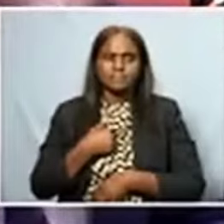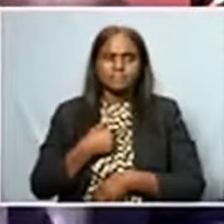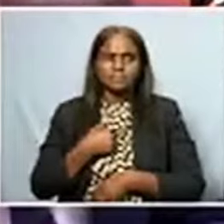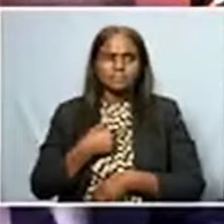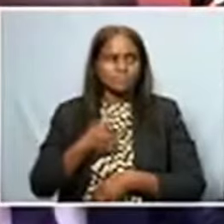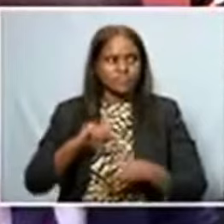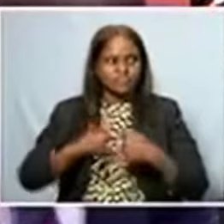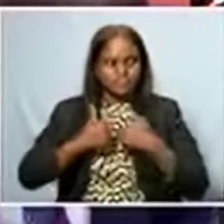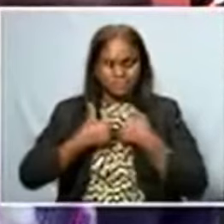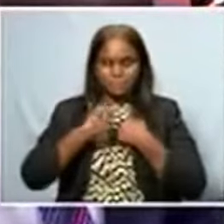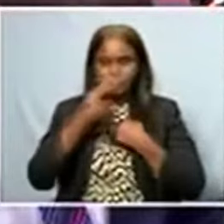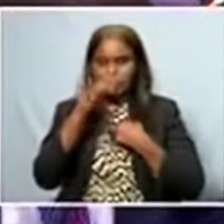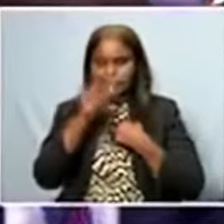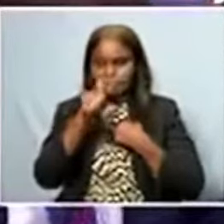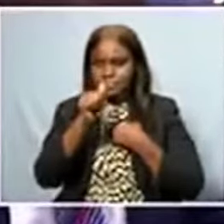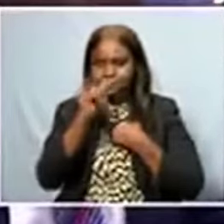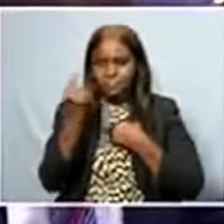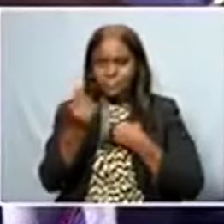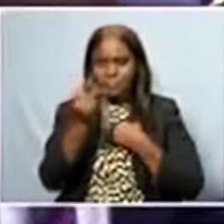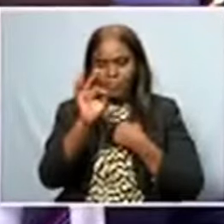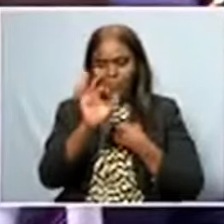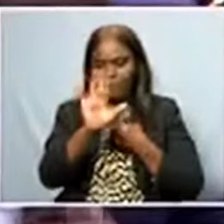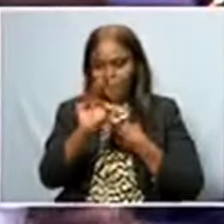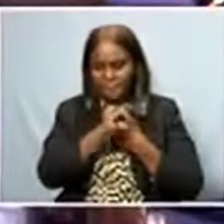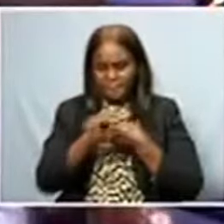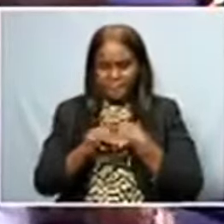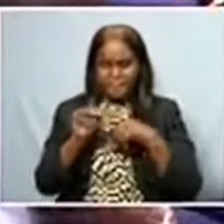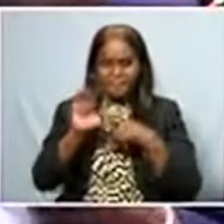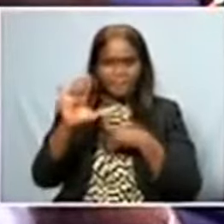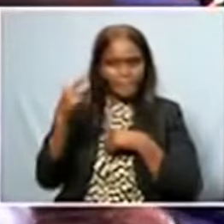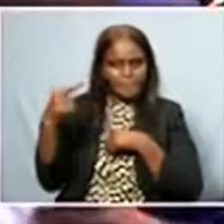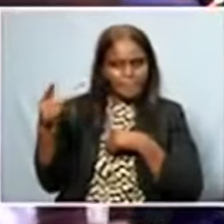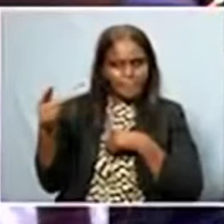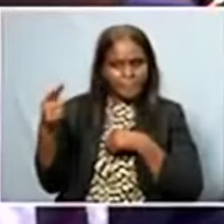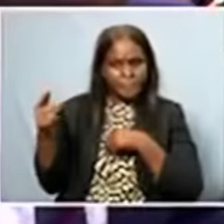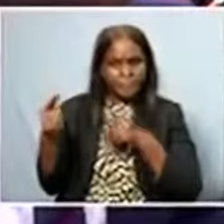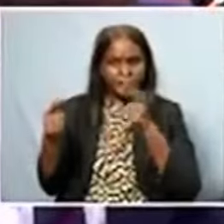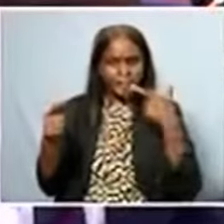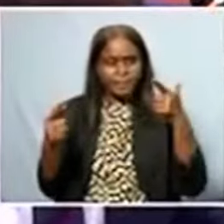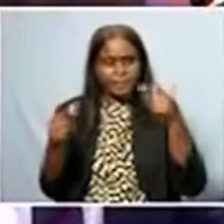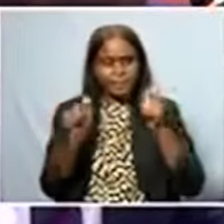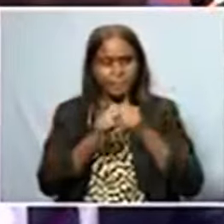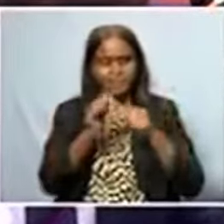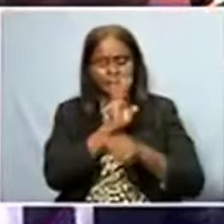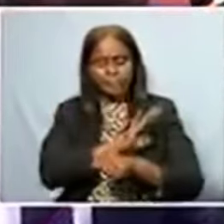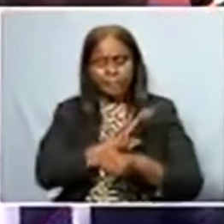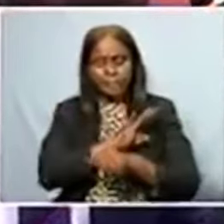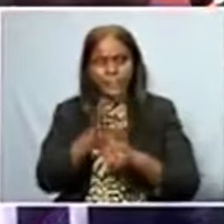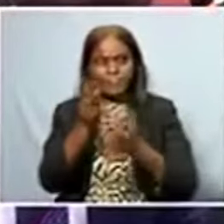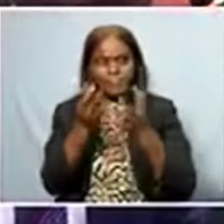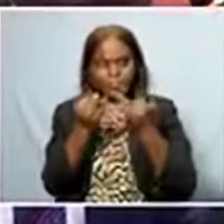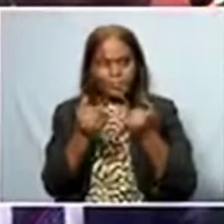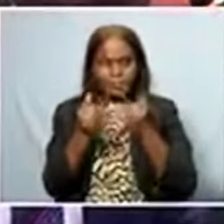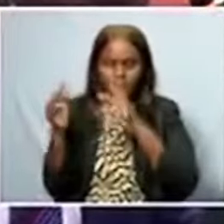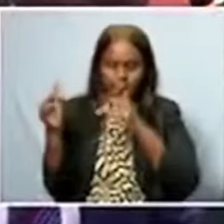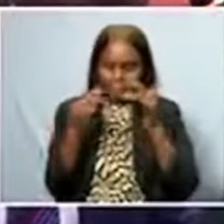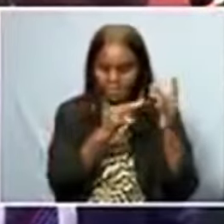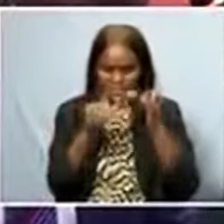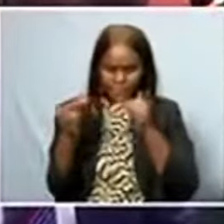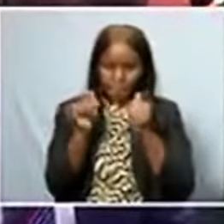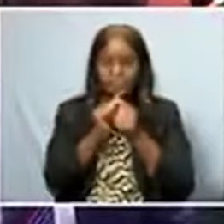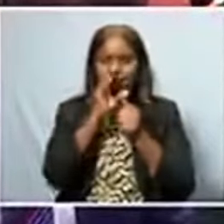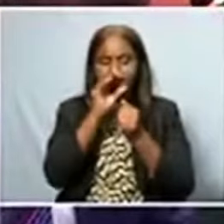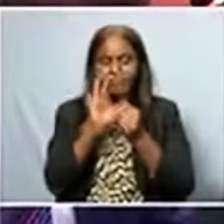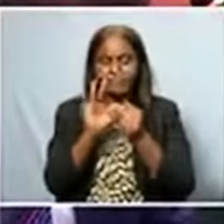But we have seen that he is one of the members on your left with a tendency of wanting to argue with presiding